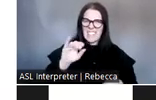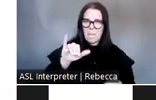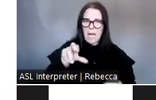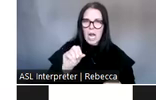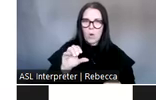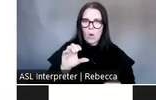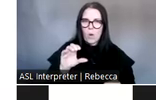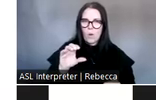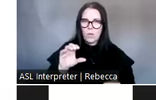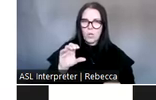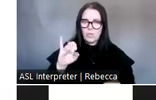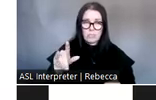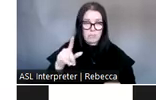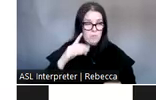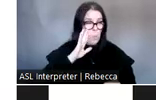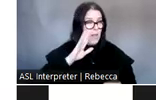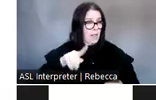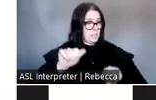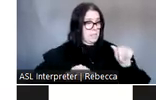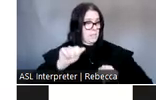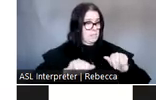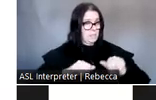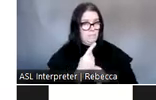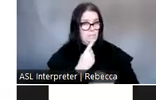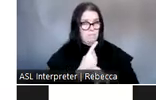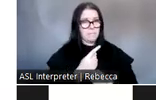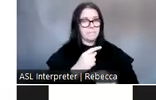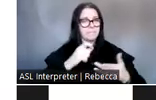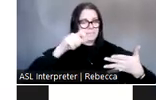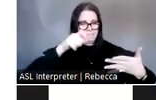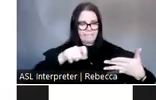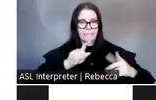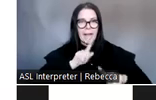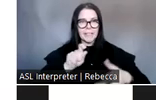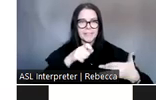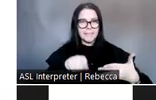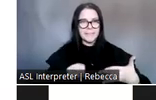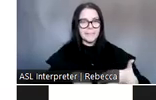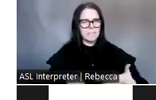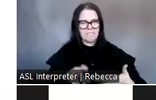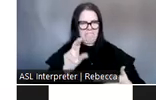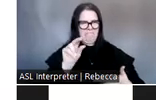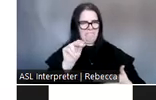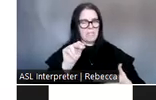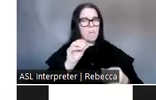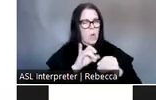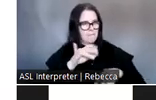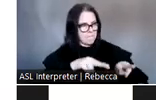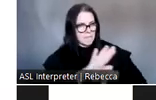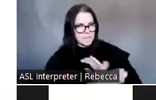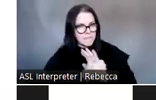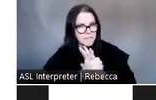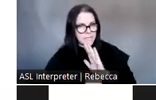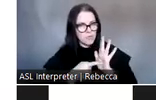somebody with CPR. So again, I think that's a really concrete example of a micro-credential where one has